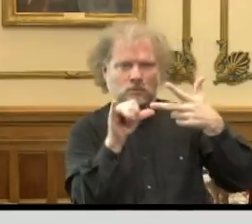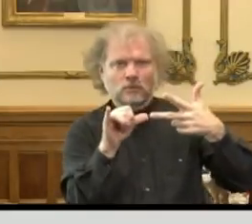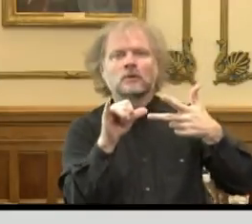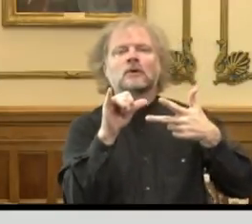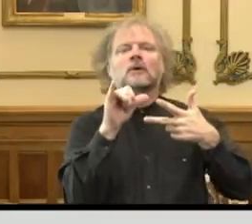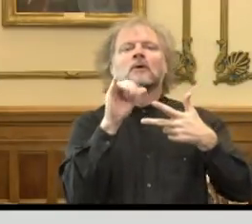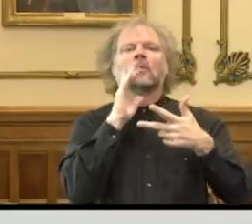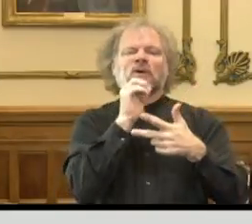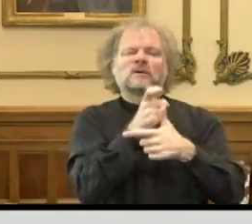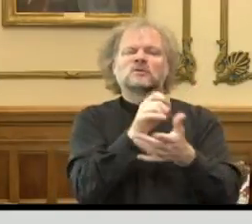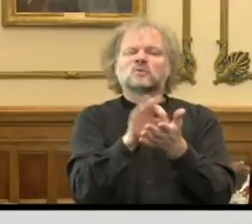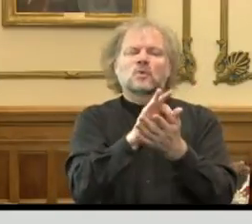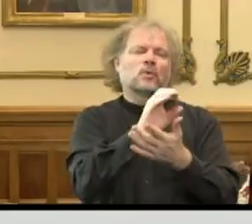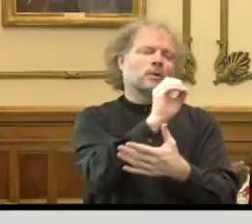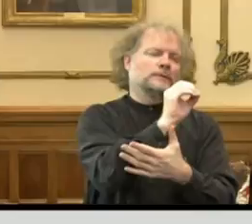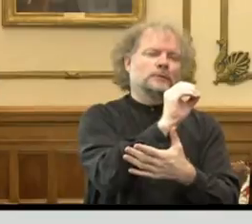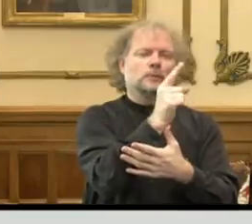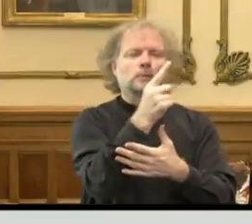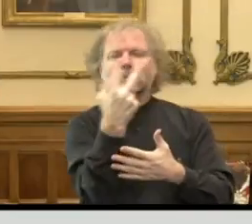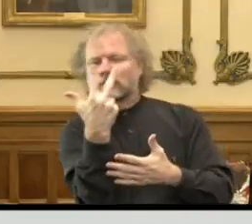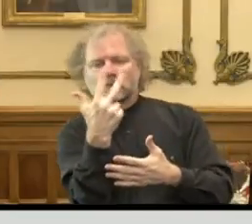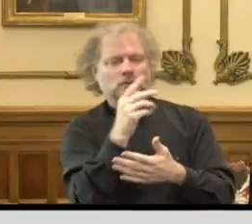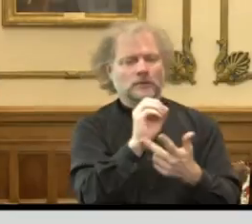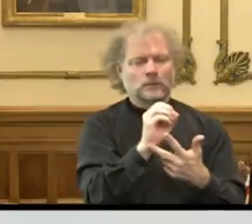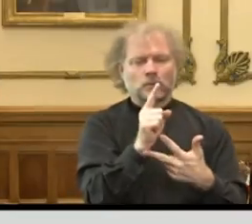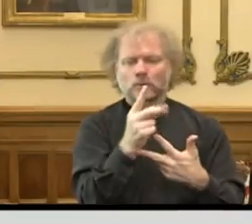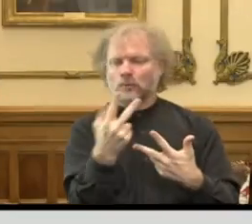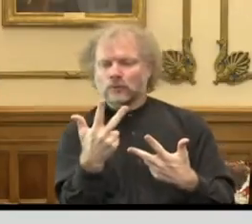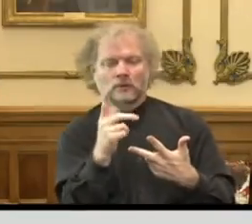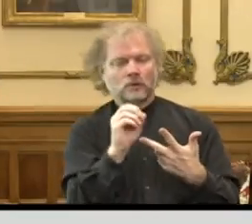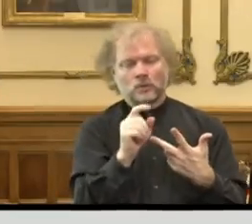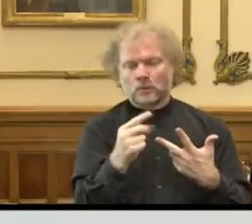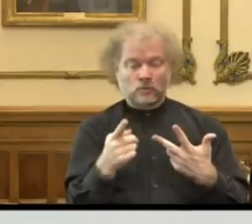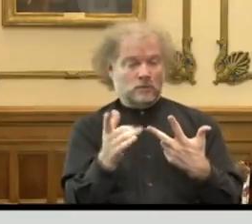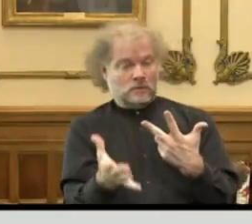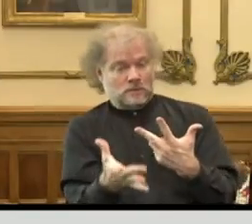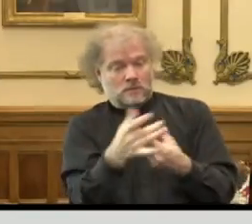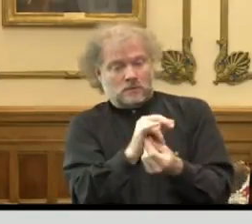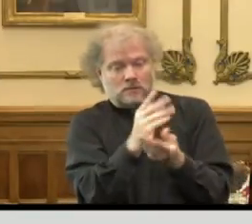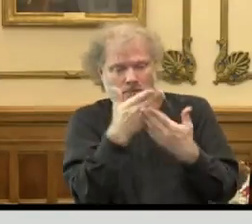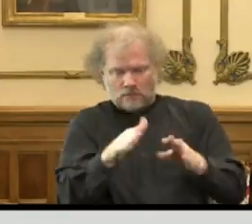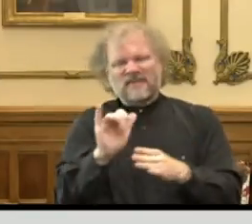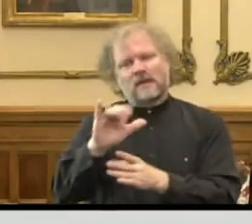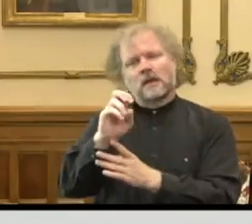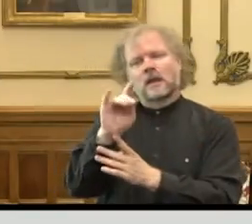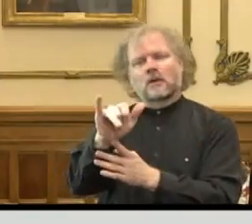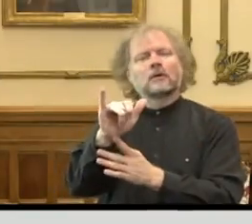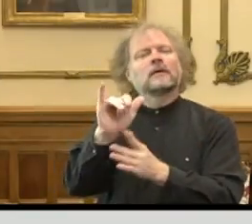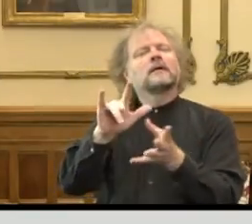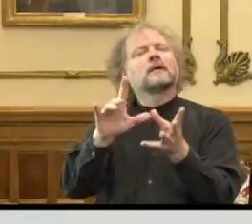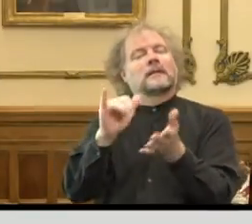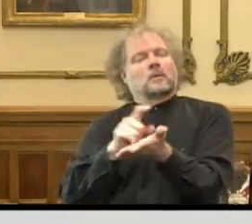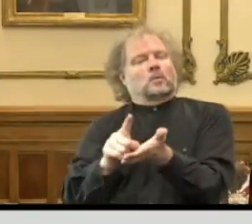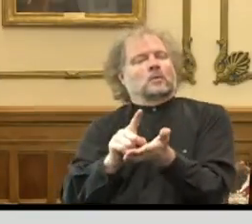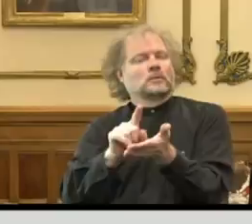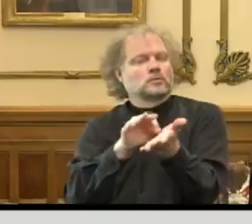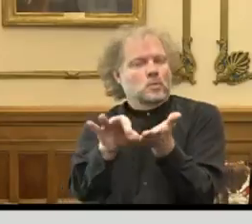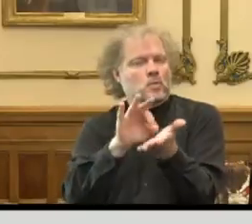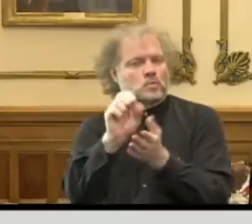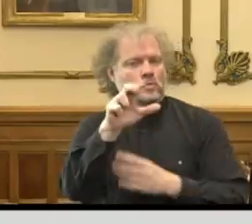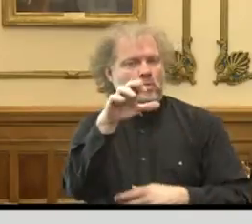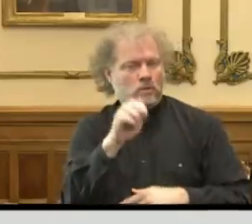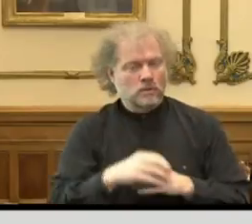a score of 0 to 3. The average of the 3 scores will be the county's total score for the week. Our first